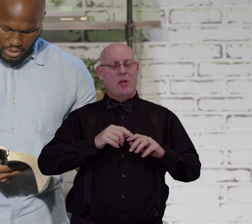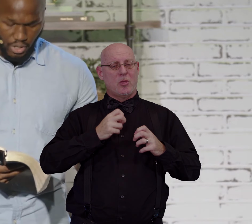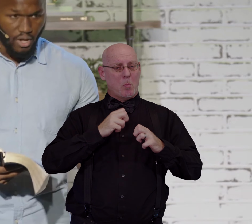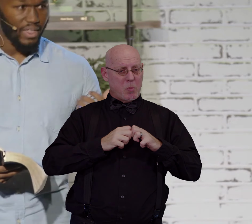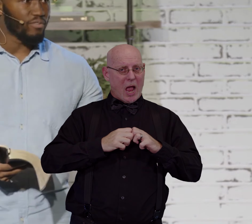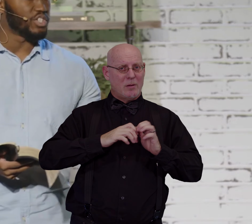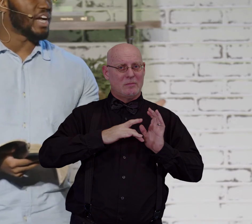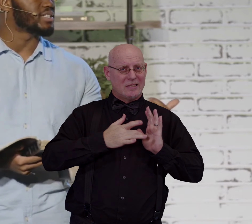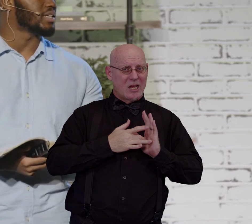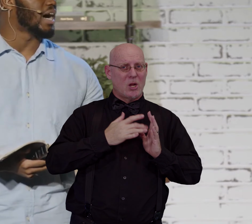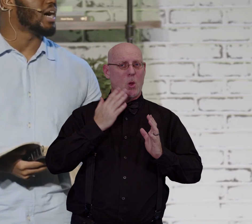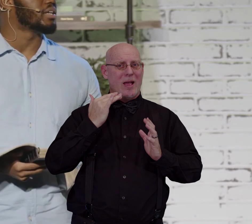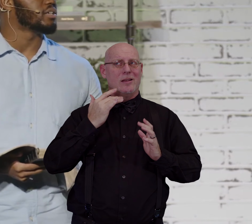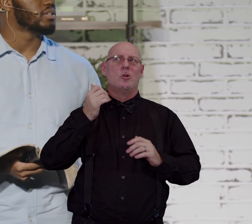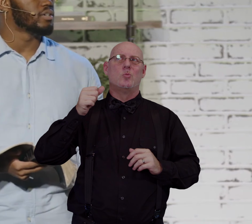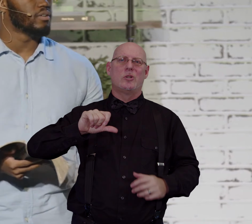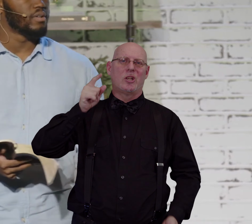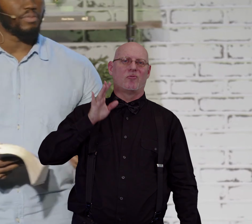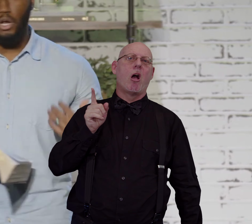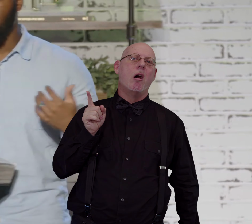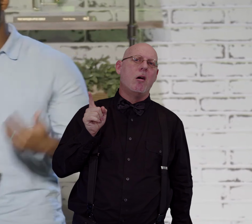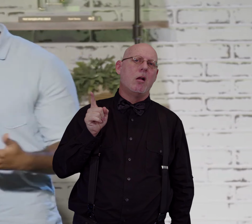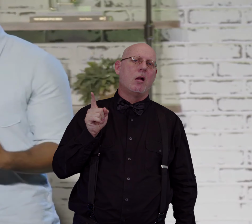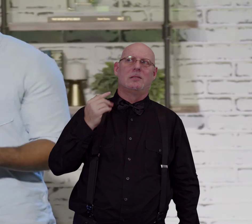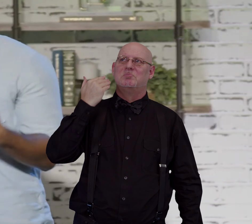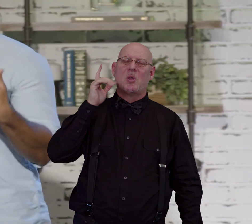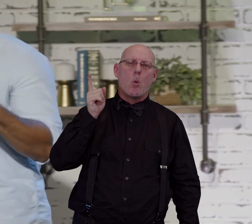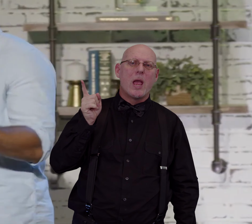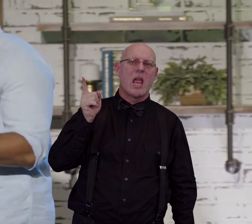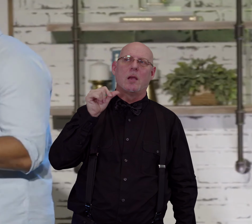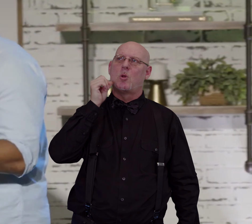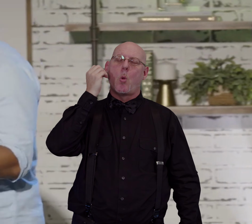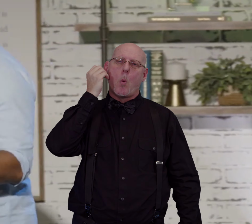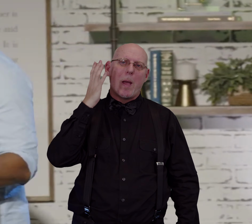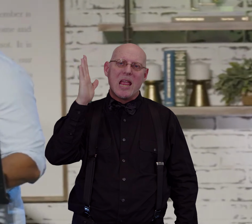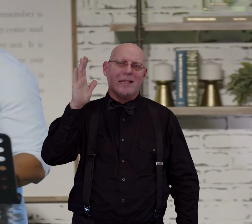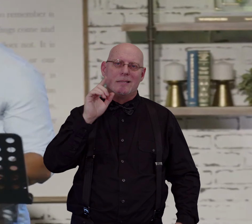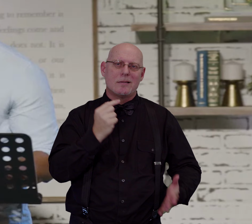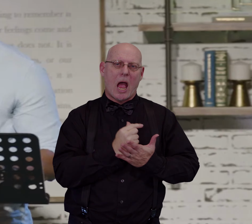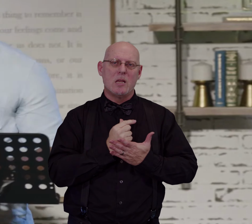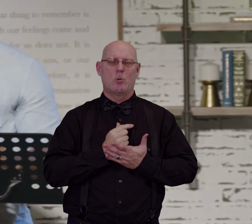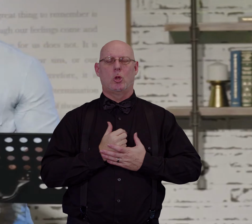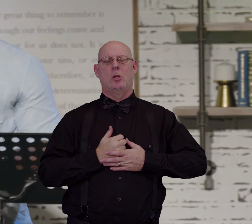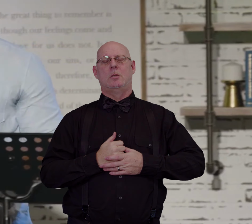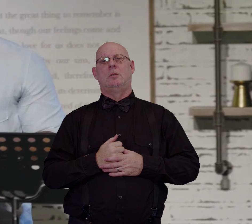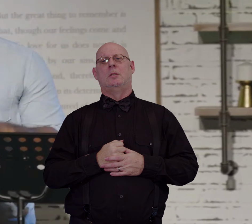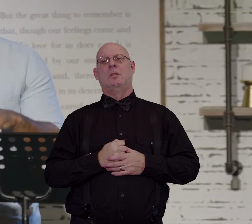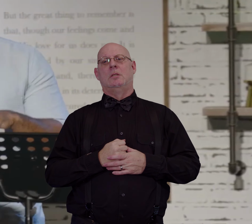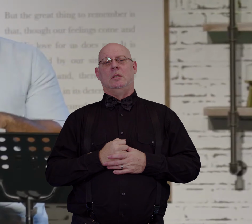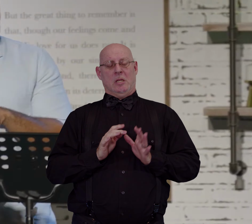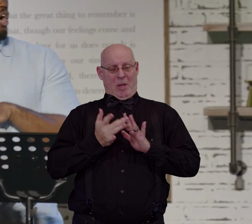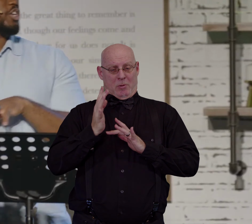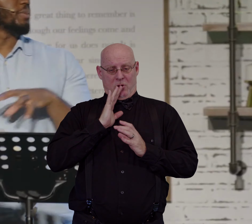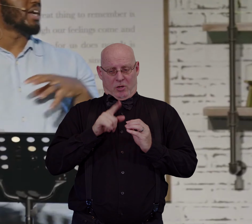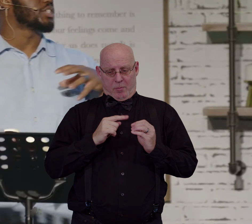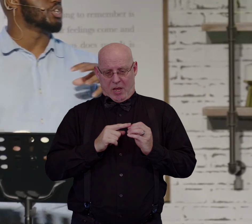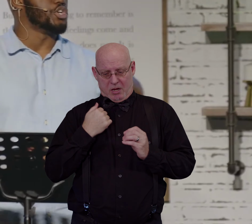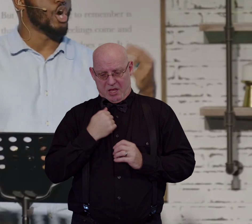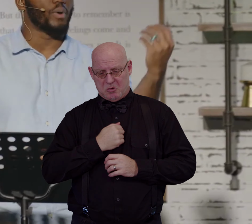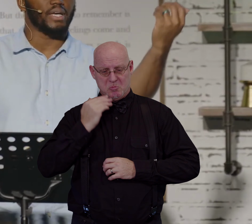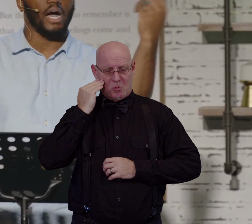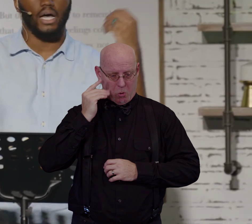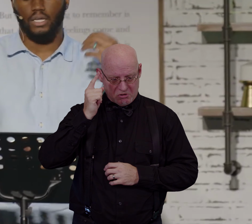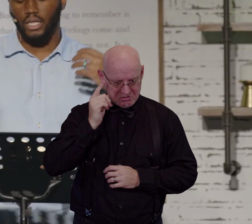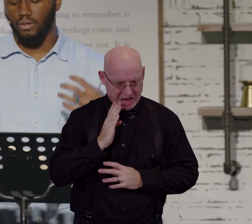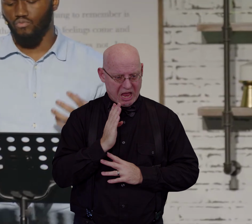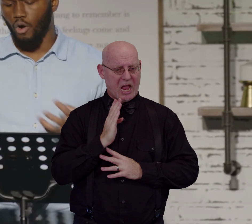problem is they've rejected God. They don't know him. They don't obey his gospel. And when the Bible talks about us